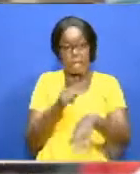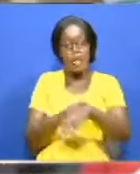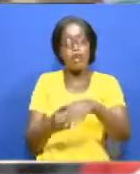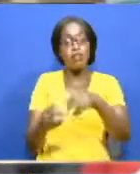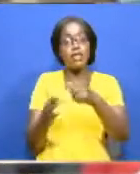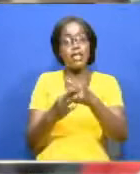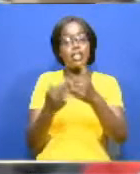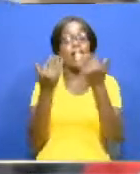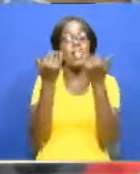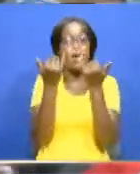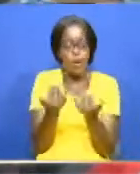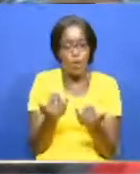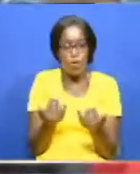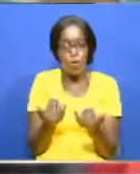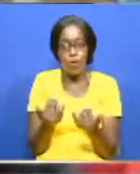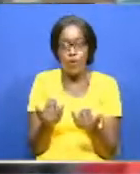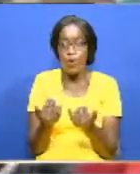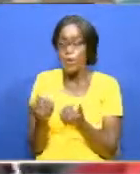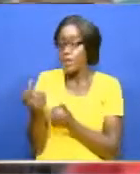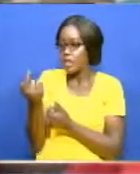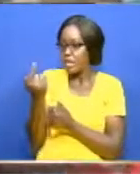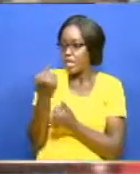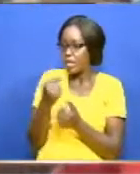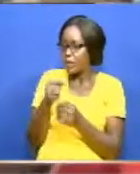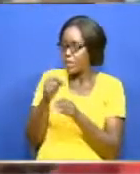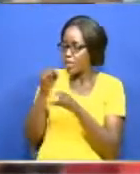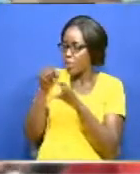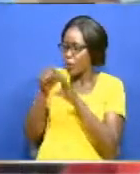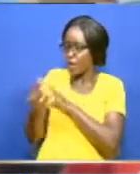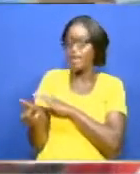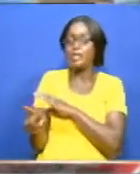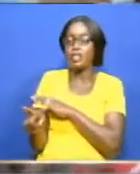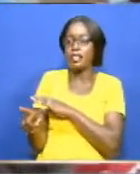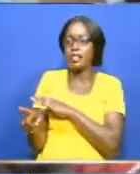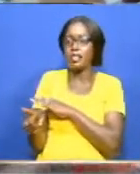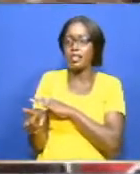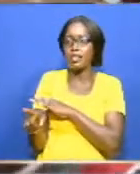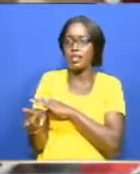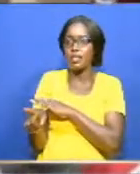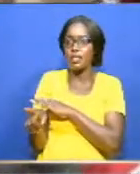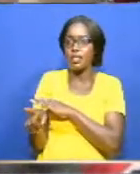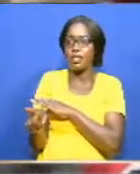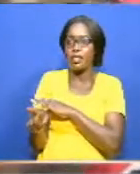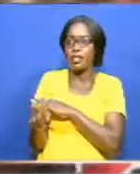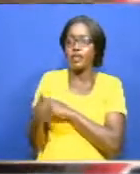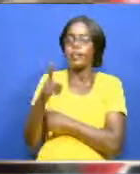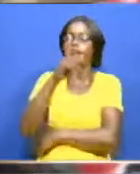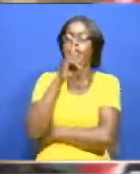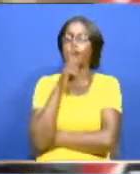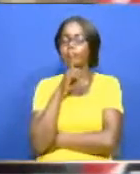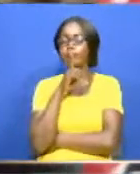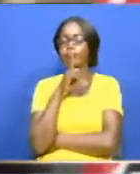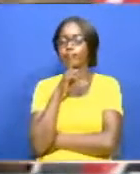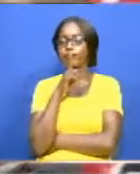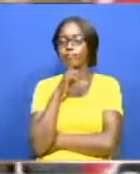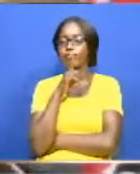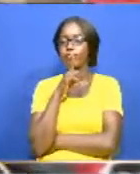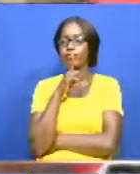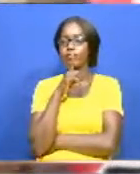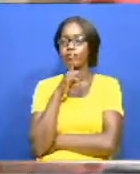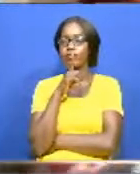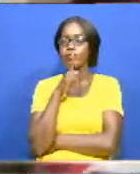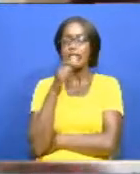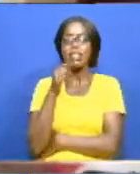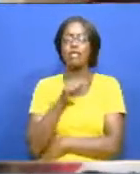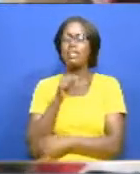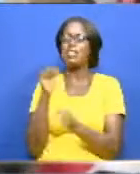Right now, they came, they got inside the plant. They are not talking to us. They are saying that they are not going to talk to